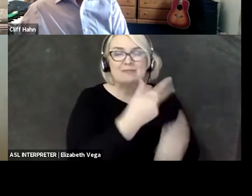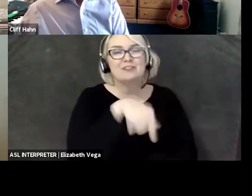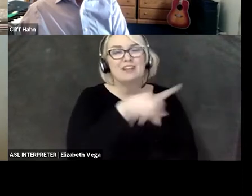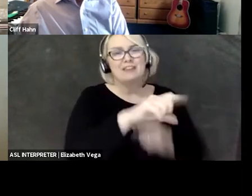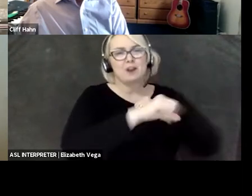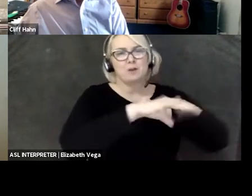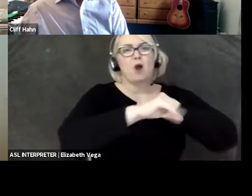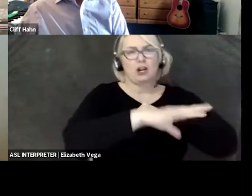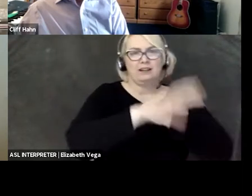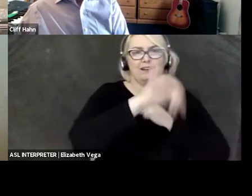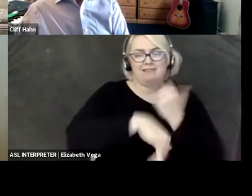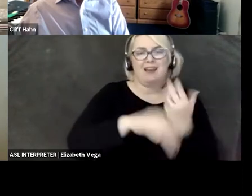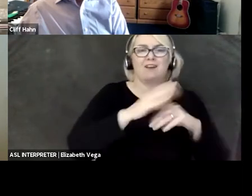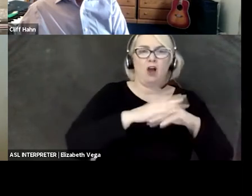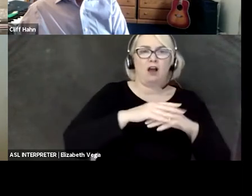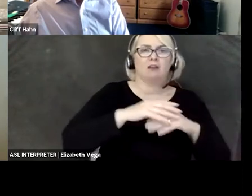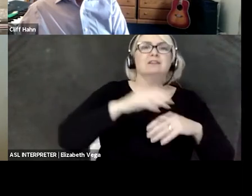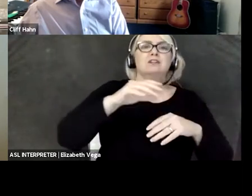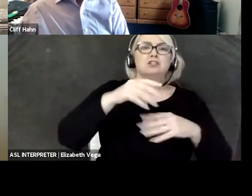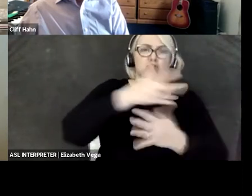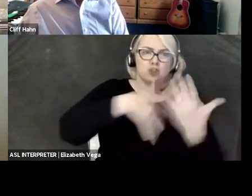and for theatrical play, which we'll talk about later.